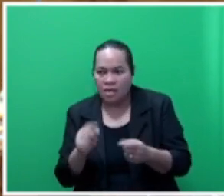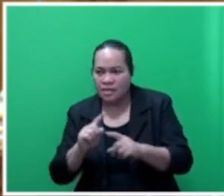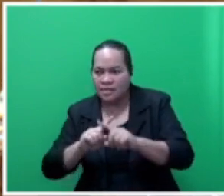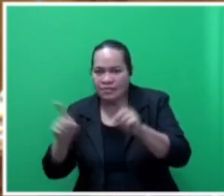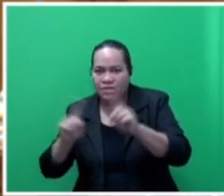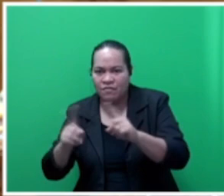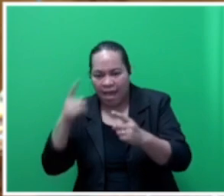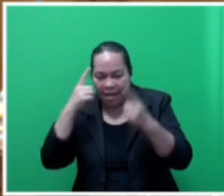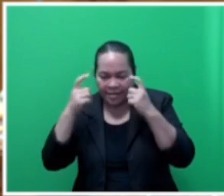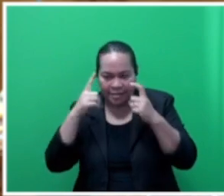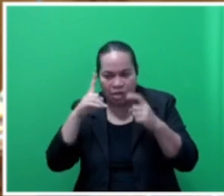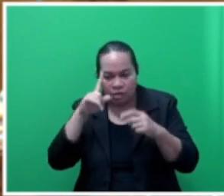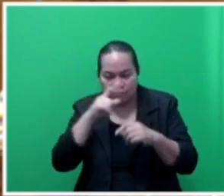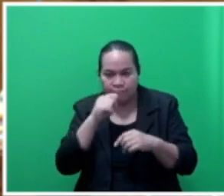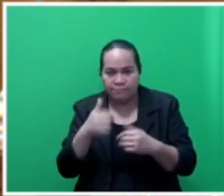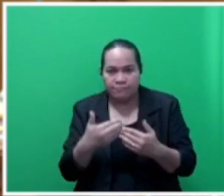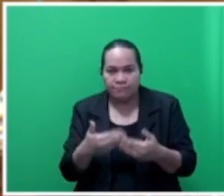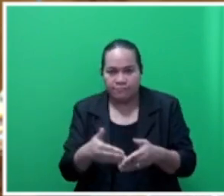innovative, and efficient.